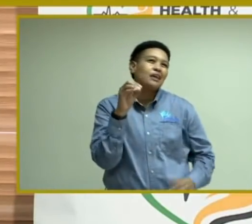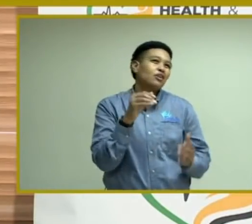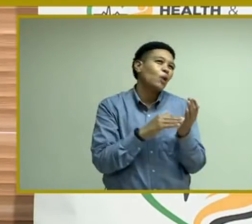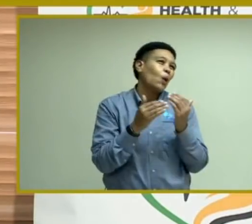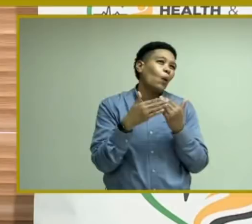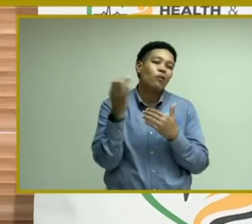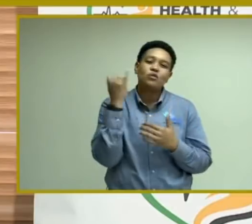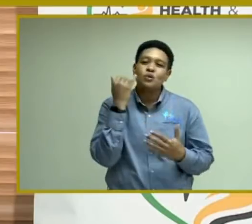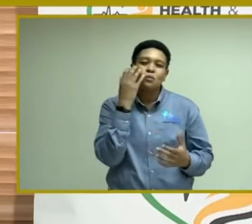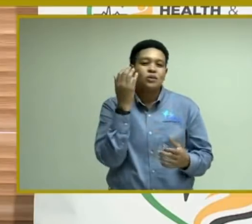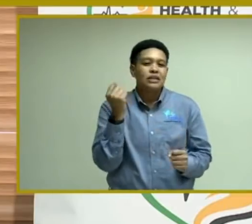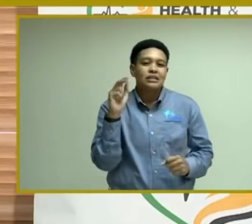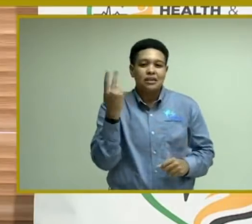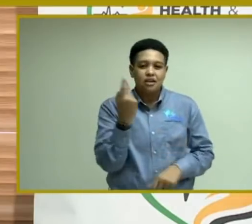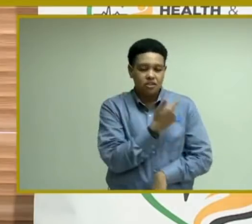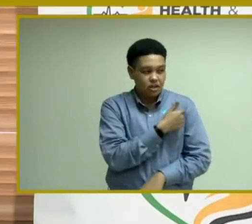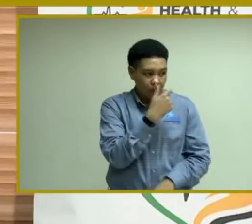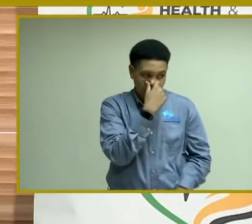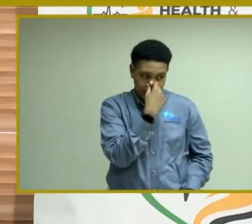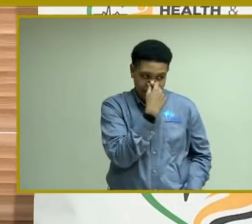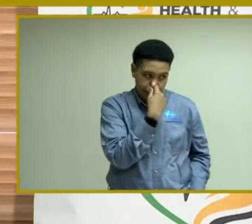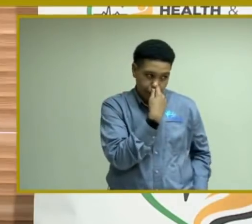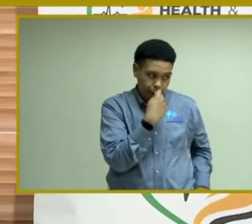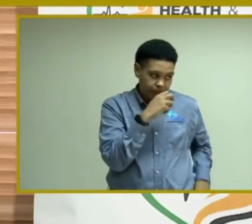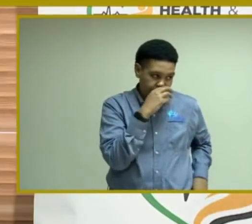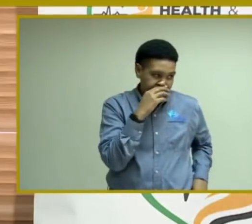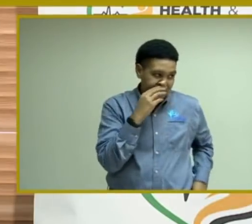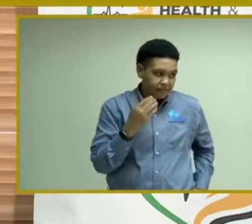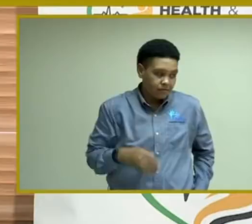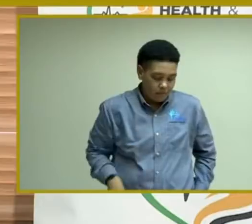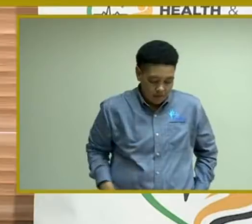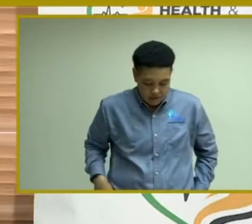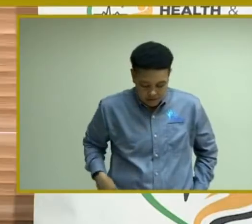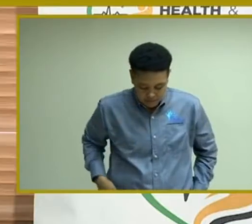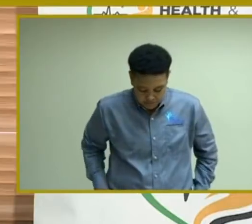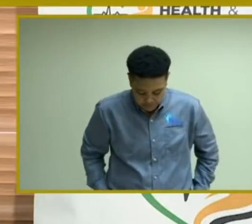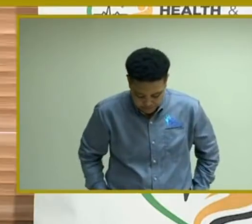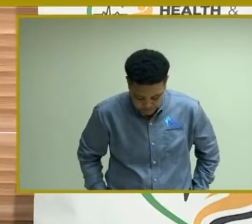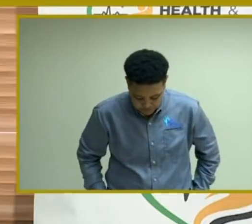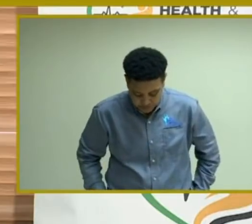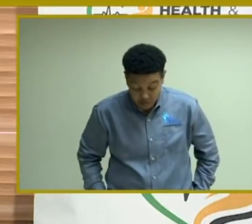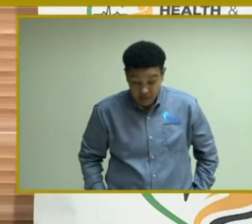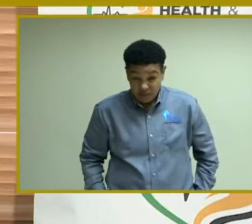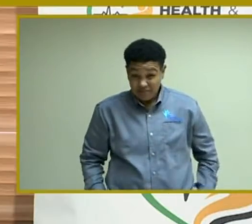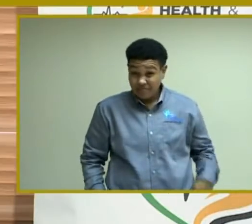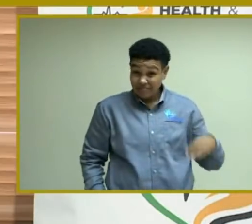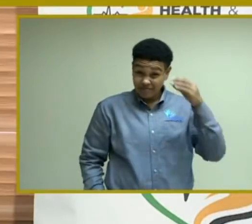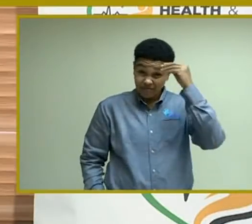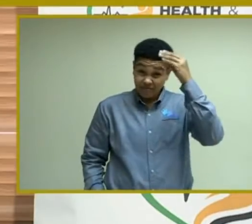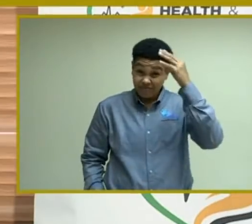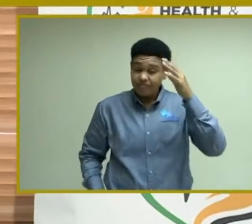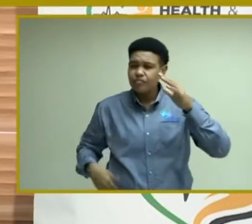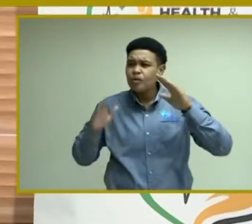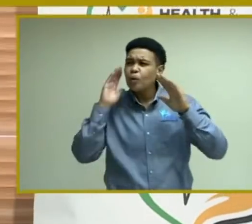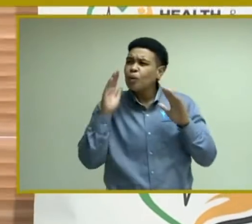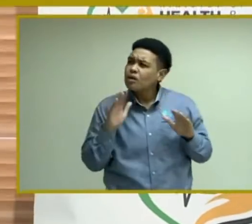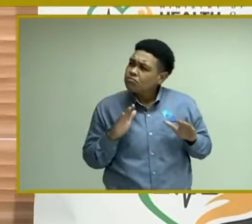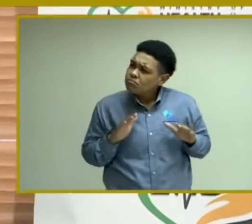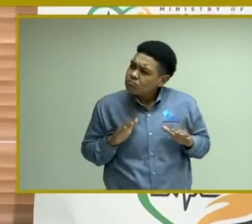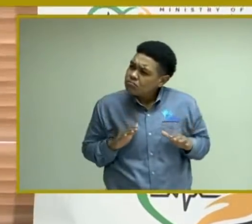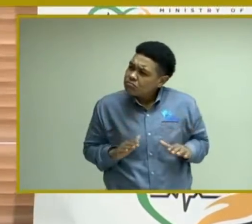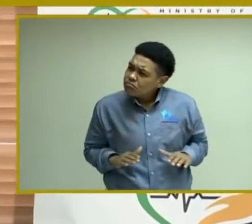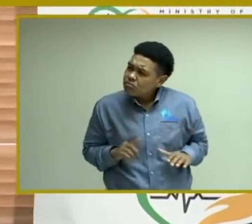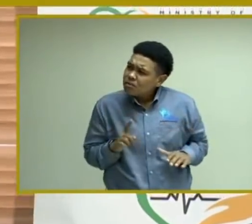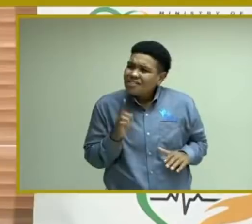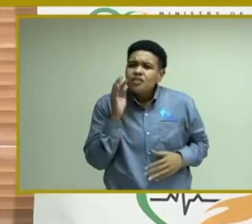due. So hopefully that information will ease some of the tensions and the concerns that